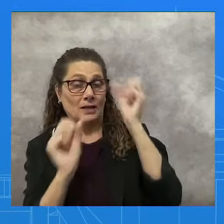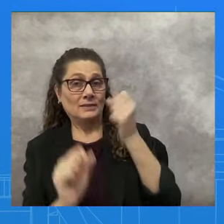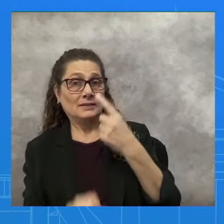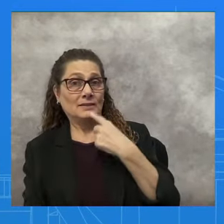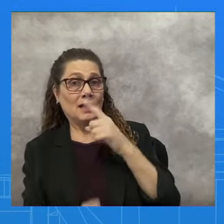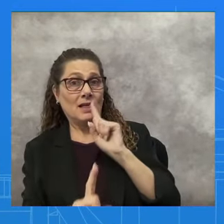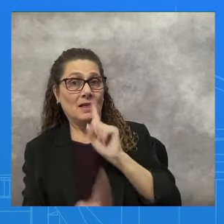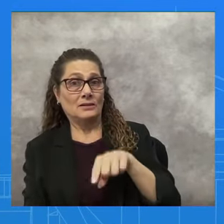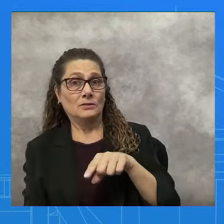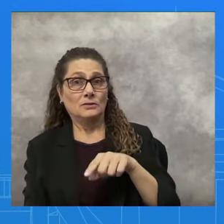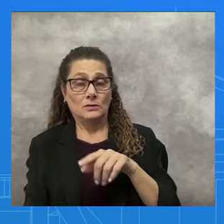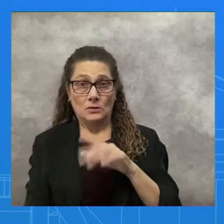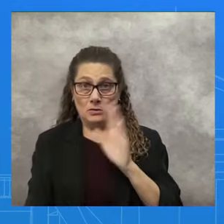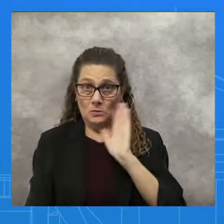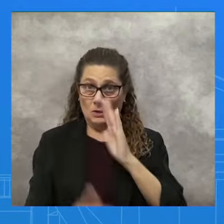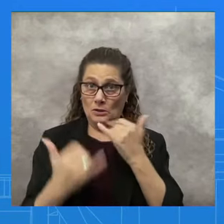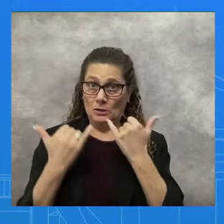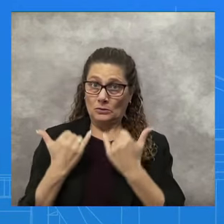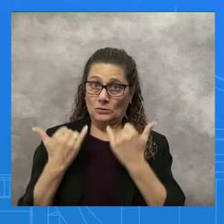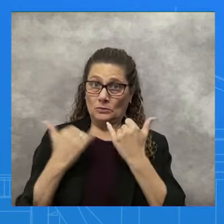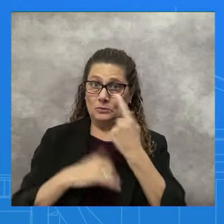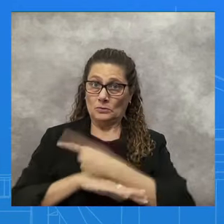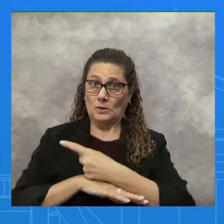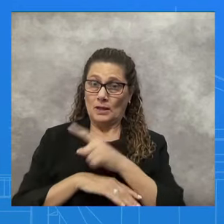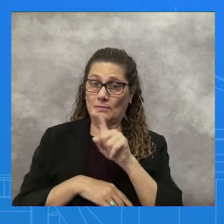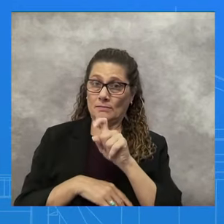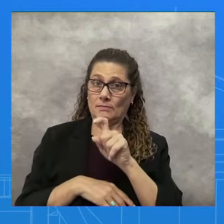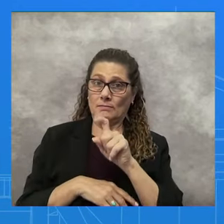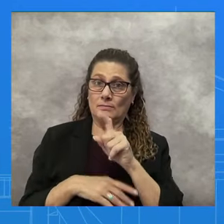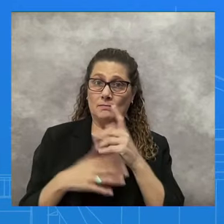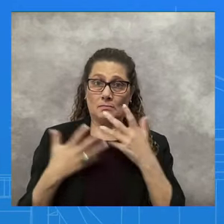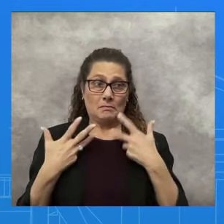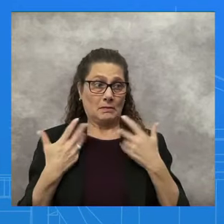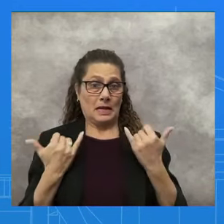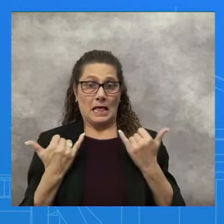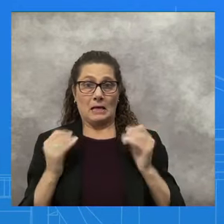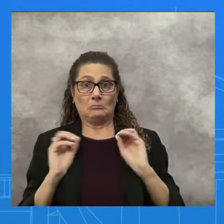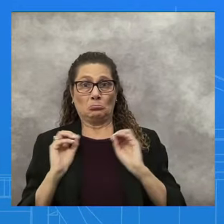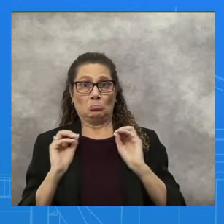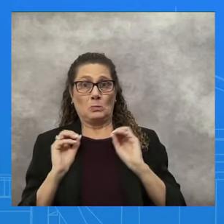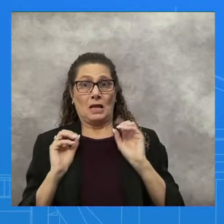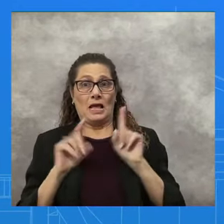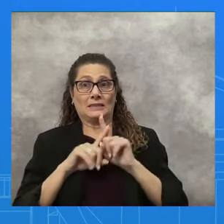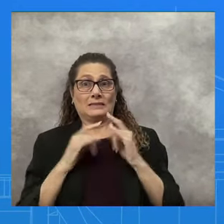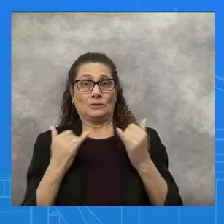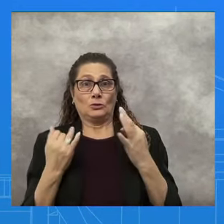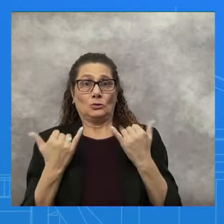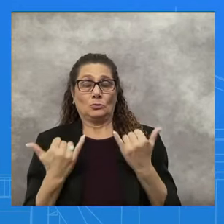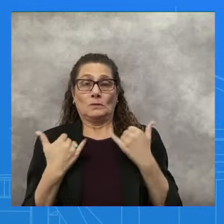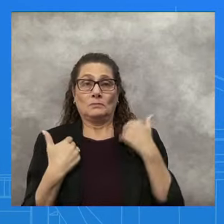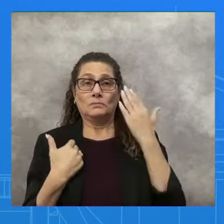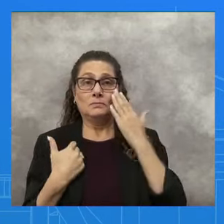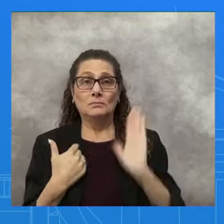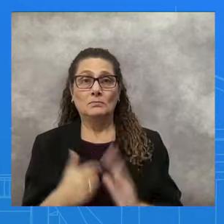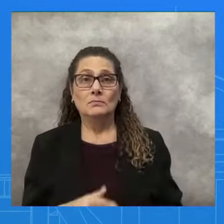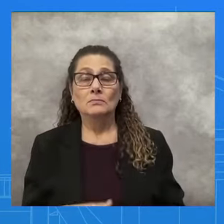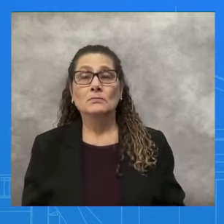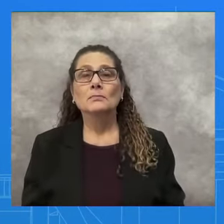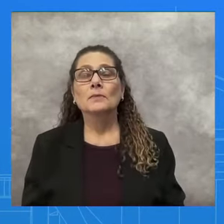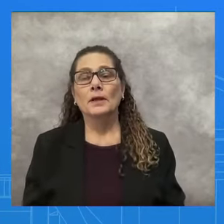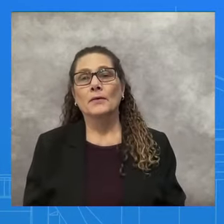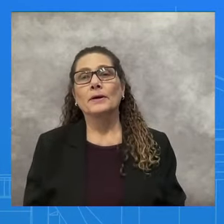his, that beyond what you all know, don't have anything to add on his public schedule. Okay, and at the risk of tripping over the Hatch Act.